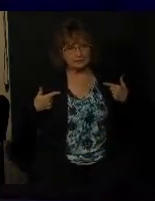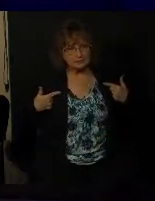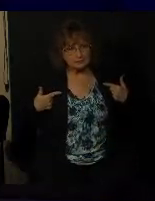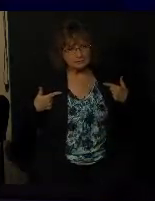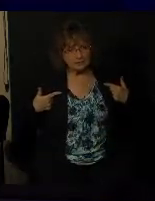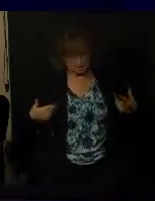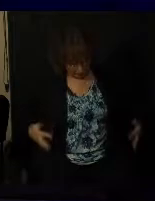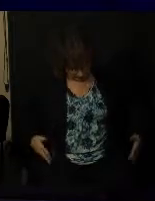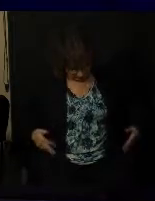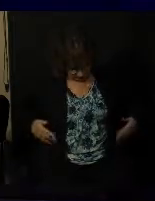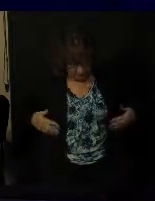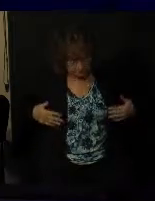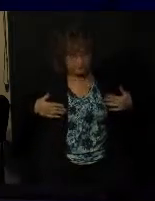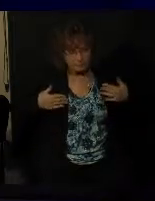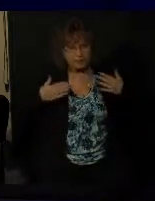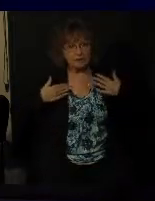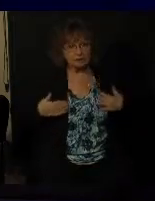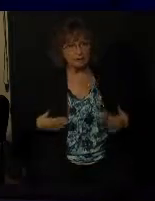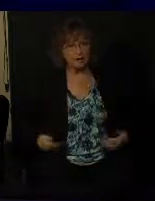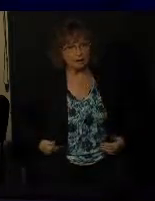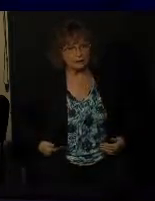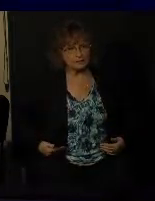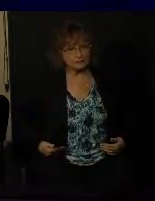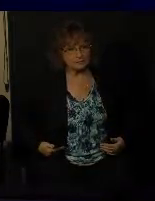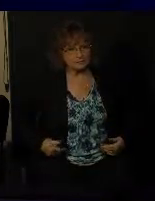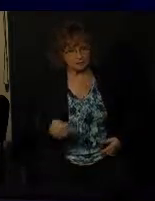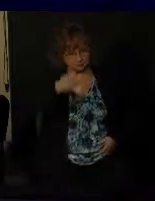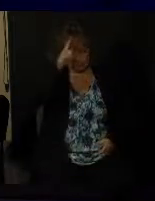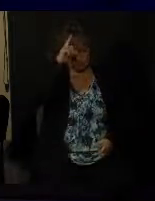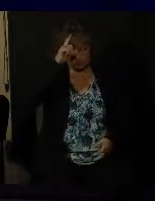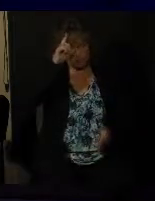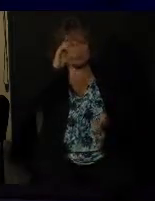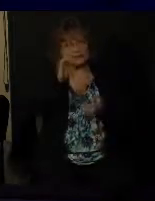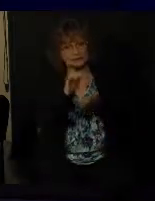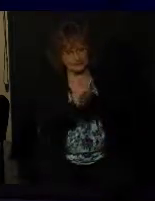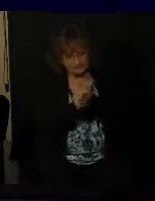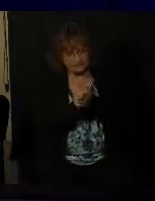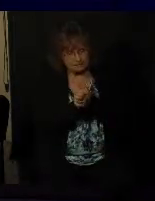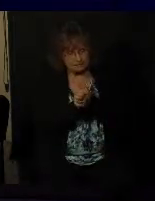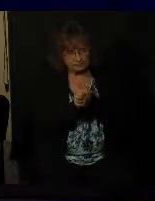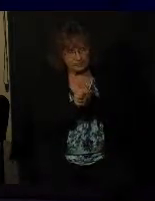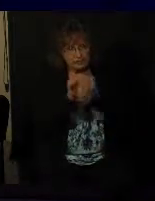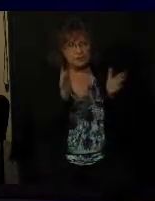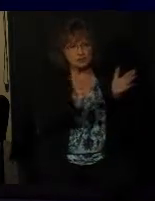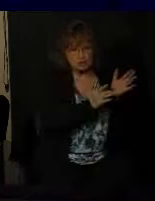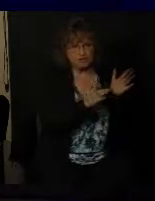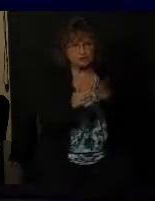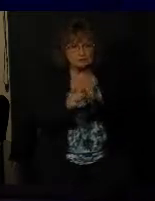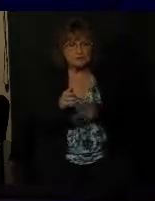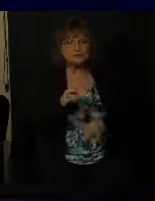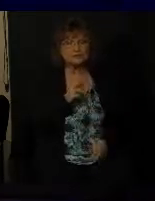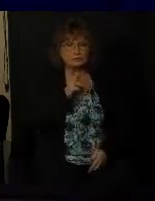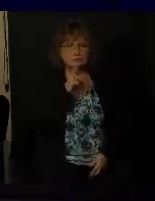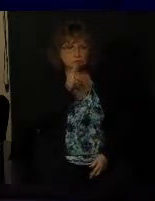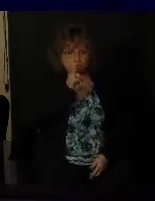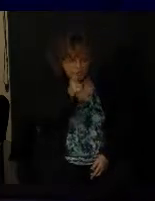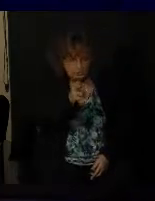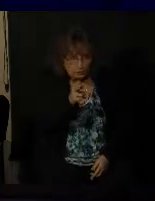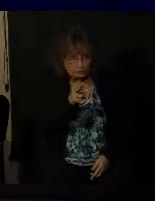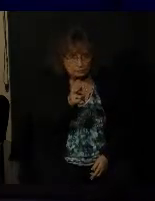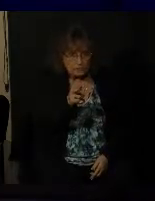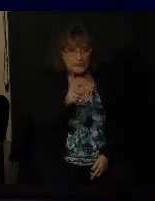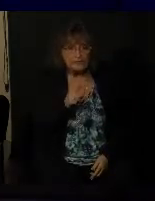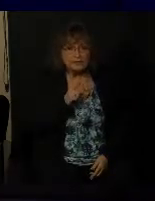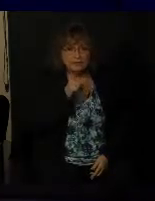You know, we had a young man, Vince, been at the ranch maybe a week. His dad